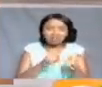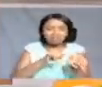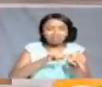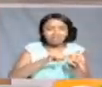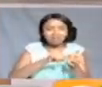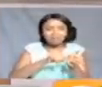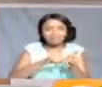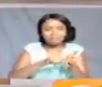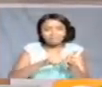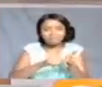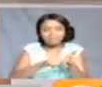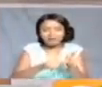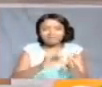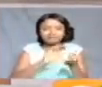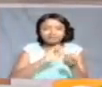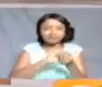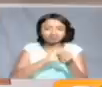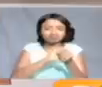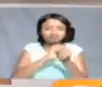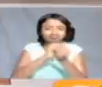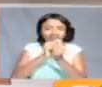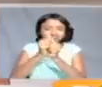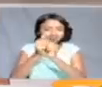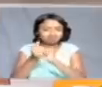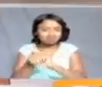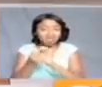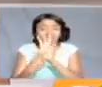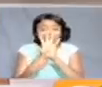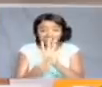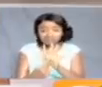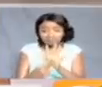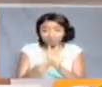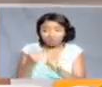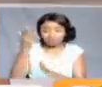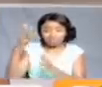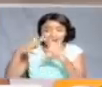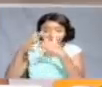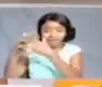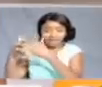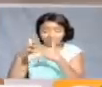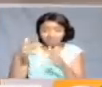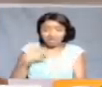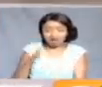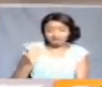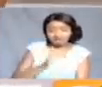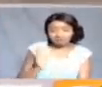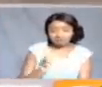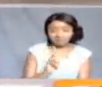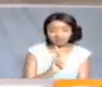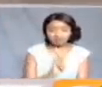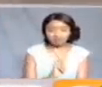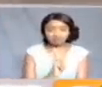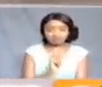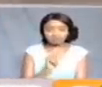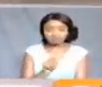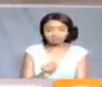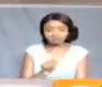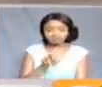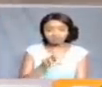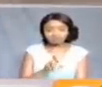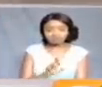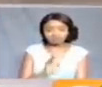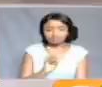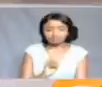Okay, we can bring up the whole example of the Kardashians, right? Yeah. So they've been accused of coming up because they're just pretty faces, and that's about